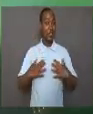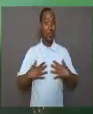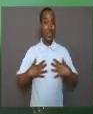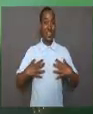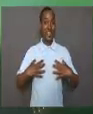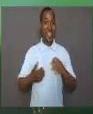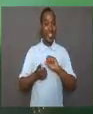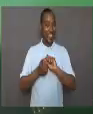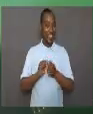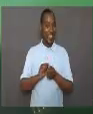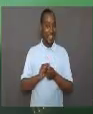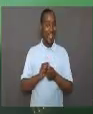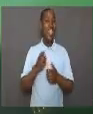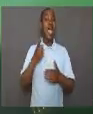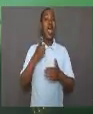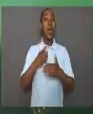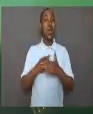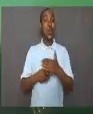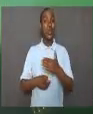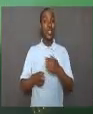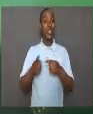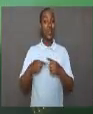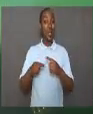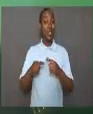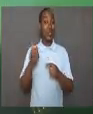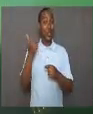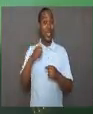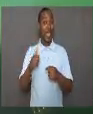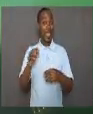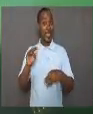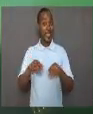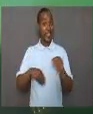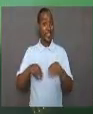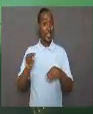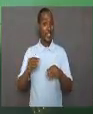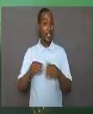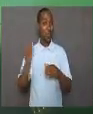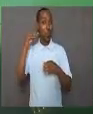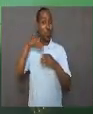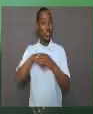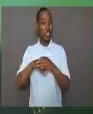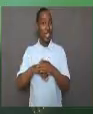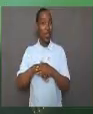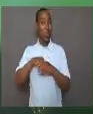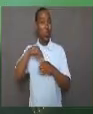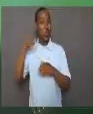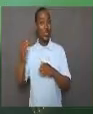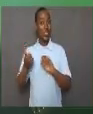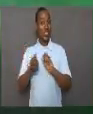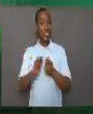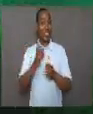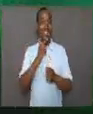chest, which results in air moving in and out of the